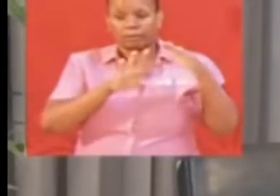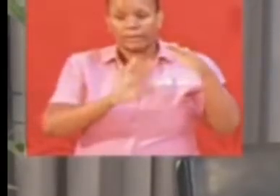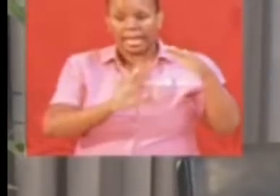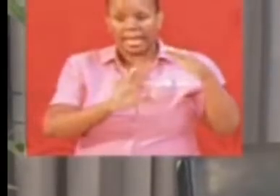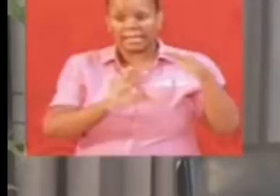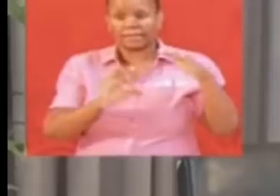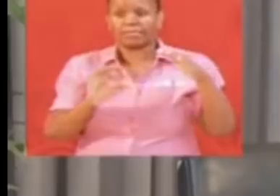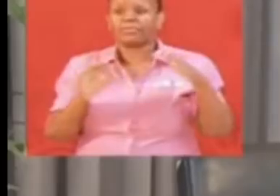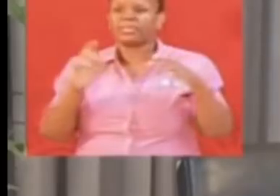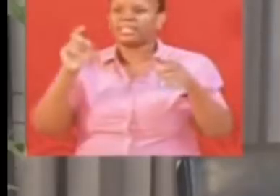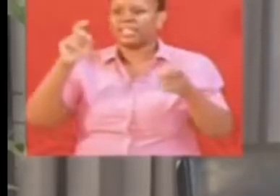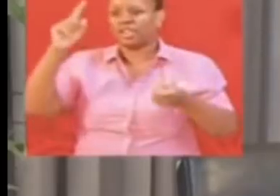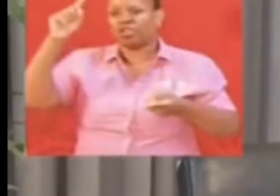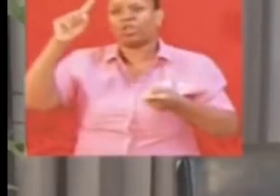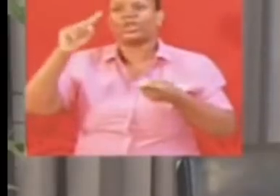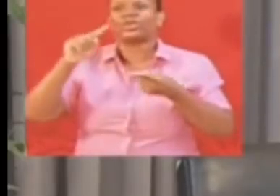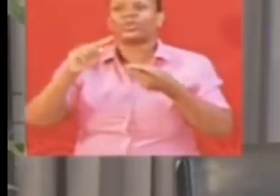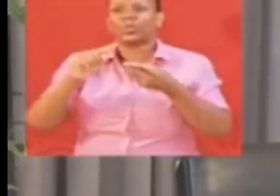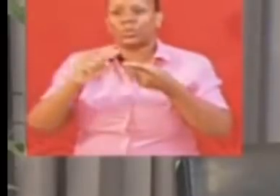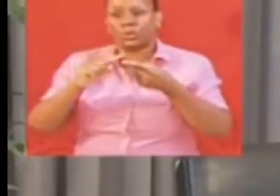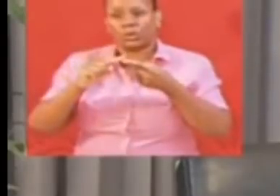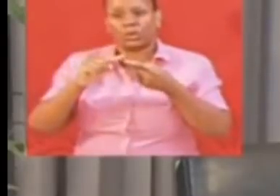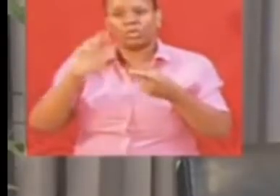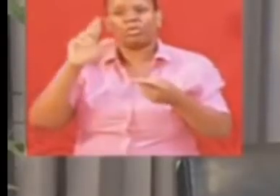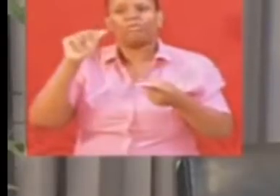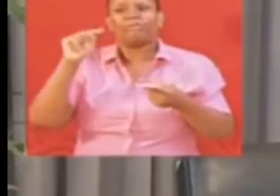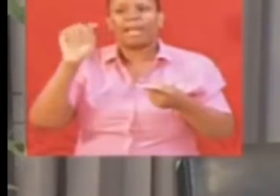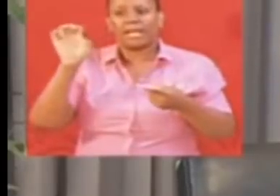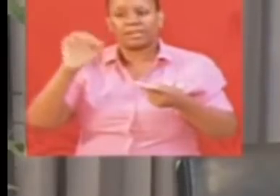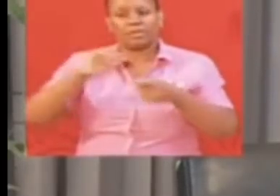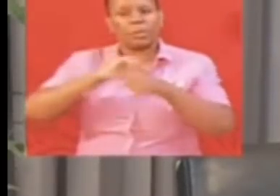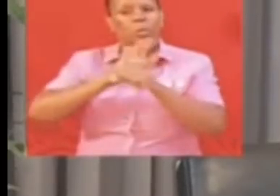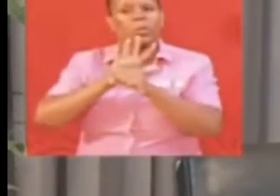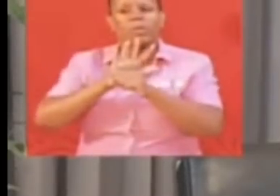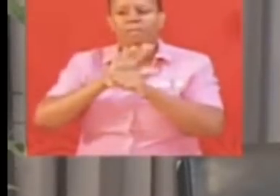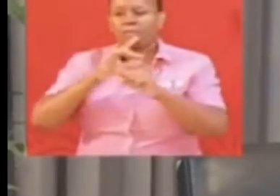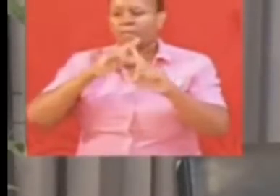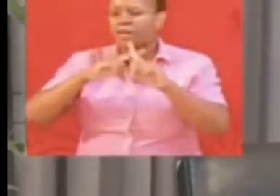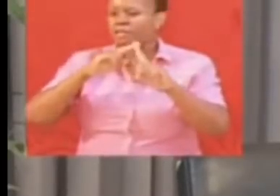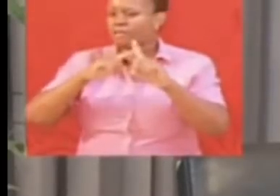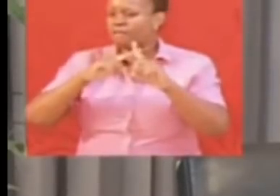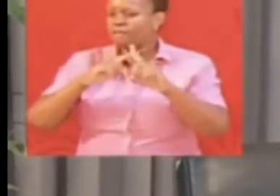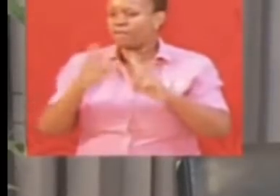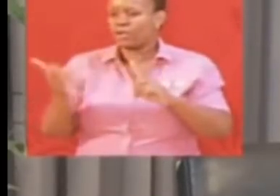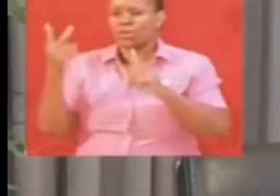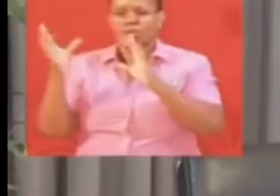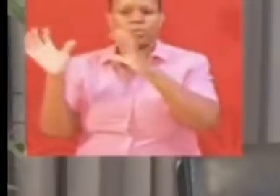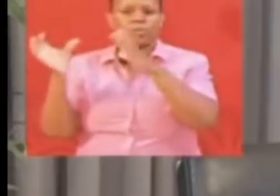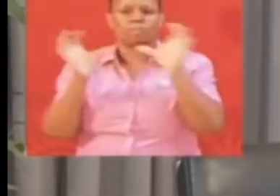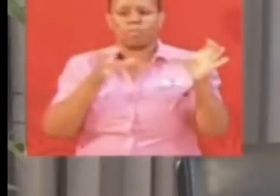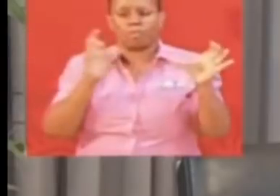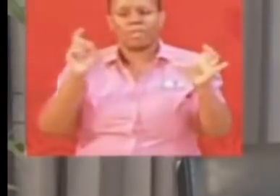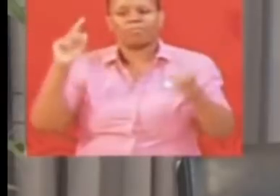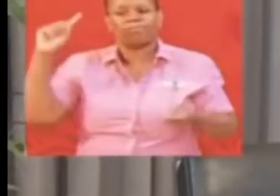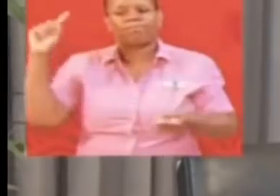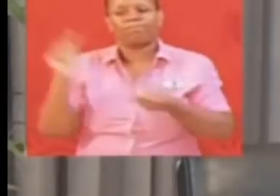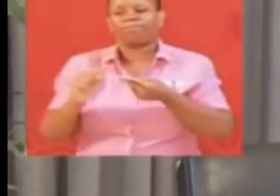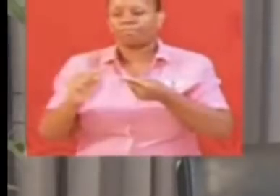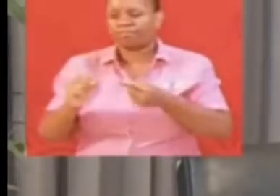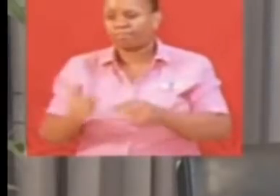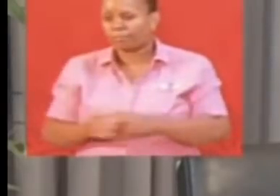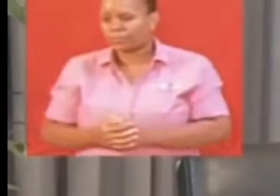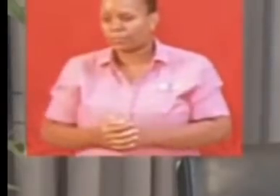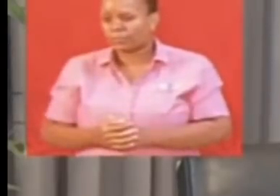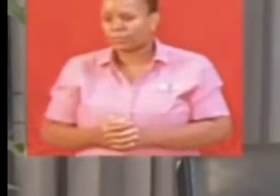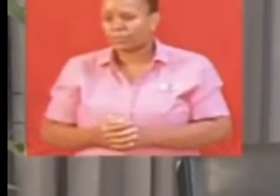those groups of people down. So it is a good start with the general male and female, but I think more importantly, we're dealing